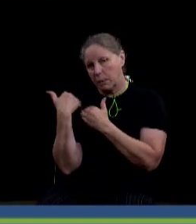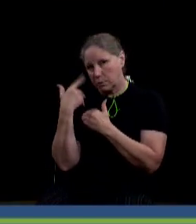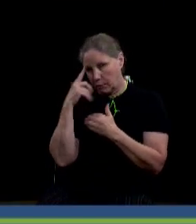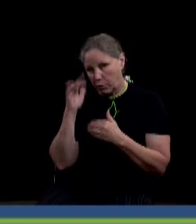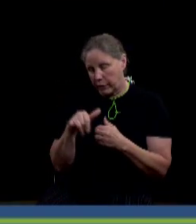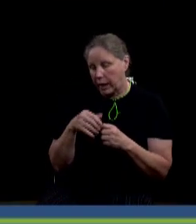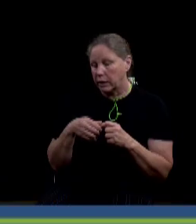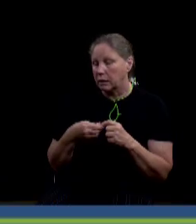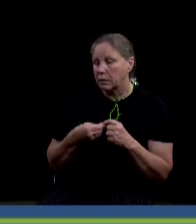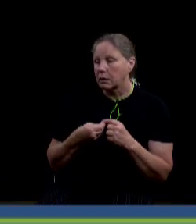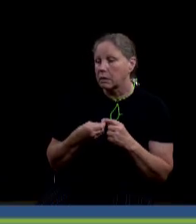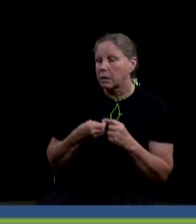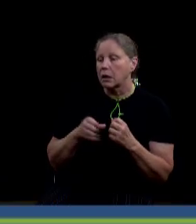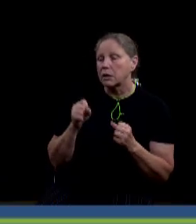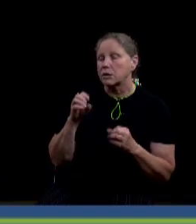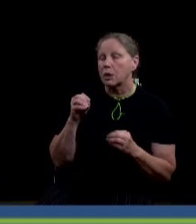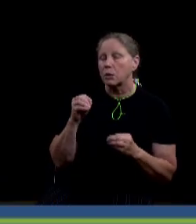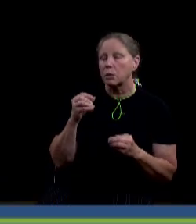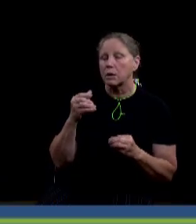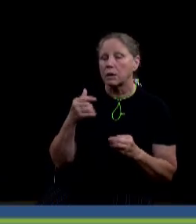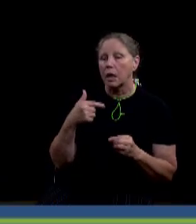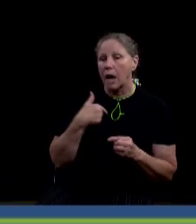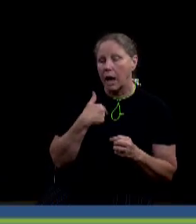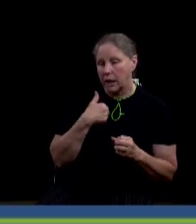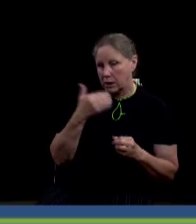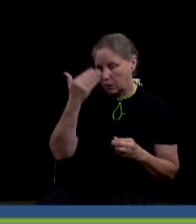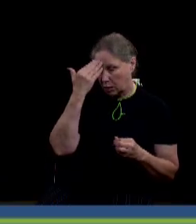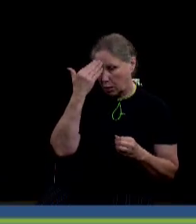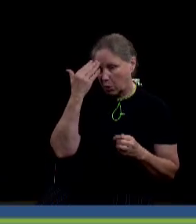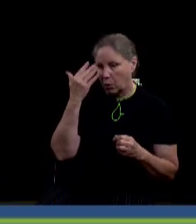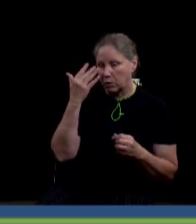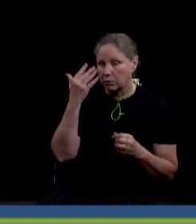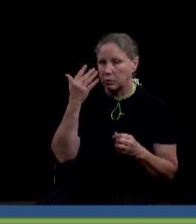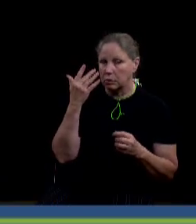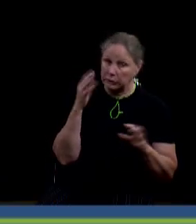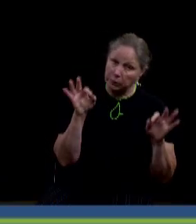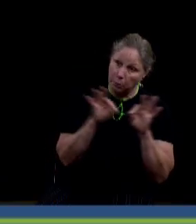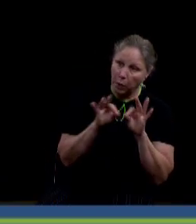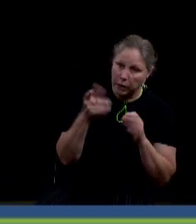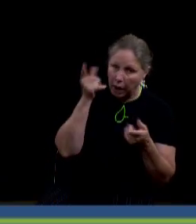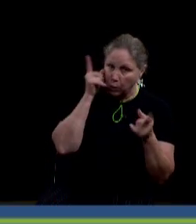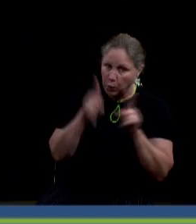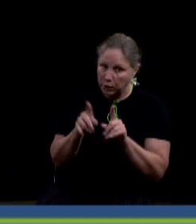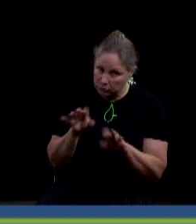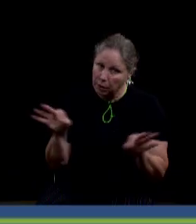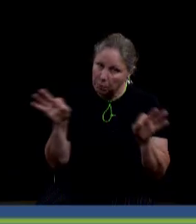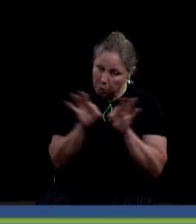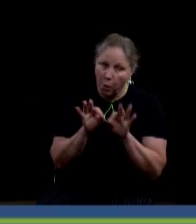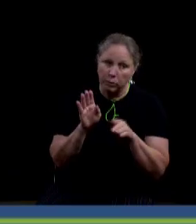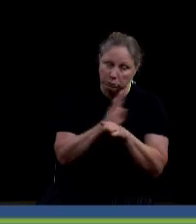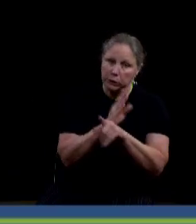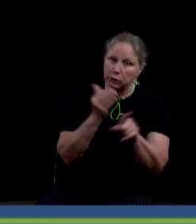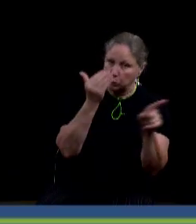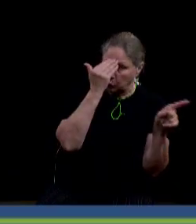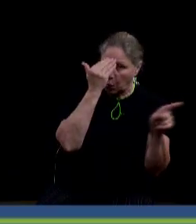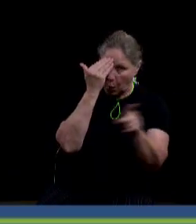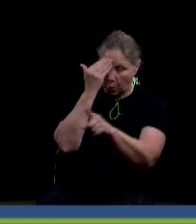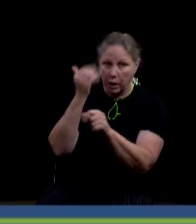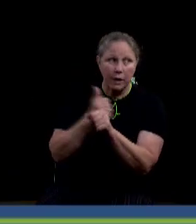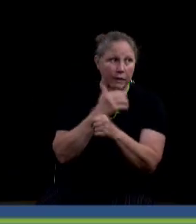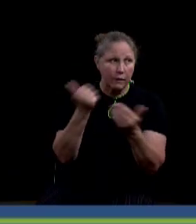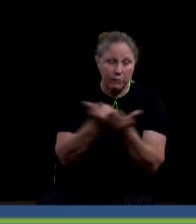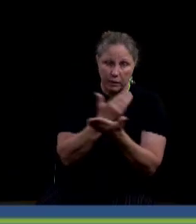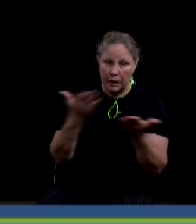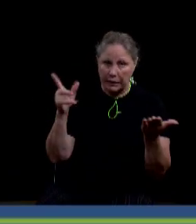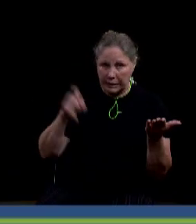know the importance of making sure, and I agree the importance of making sure that our businesses have all of the information that they need